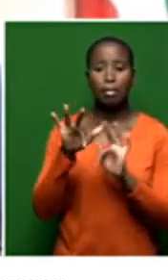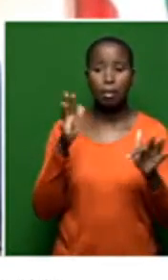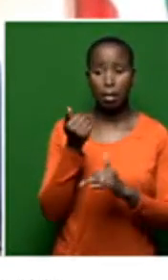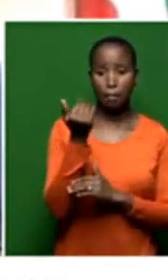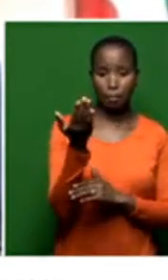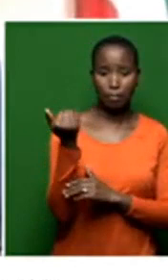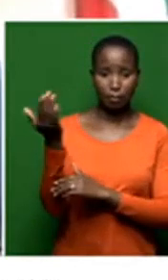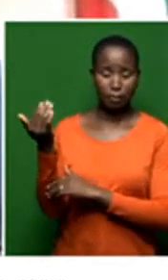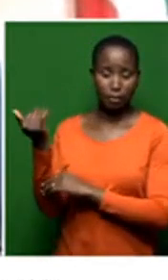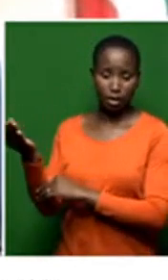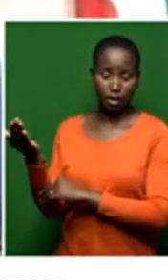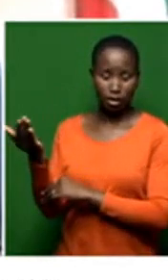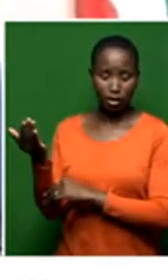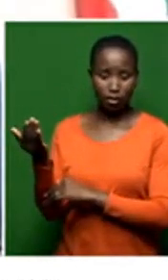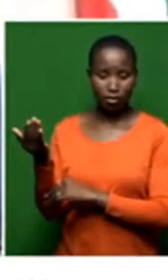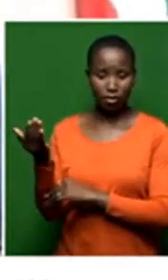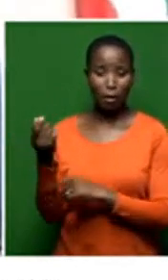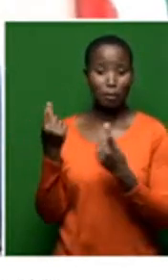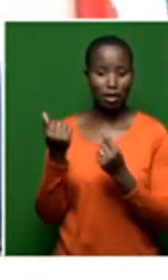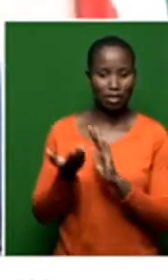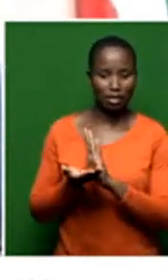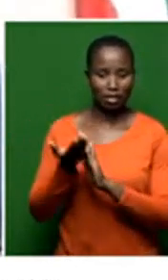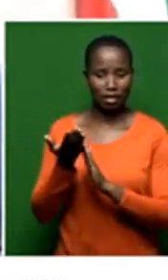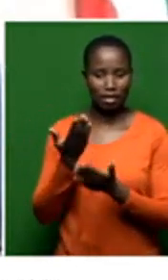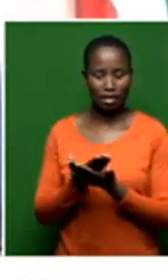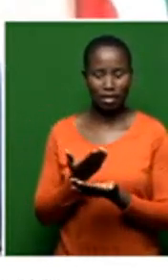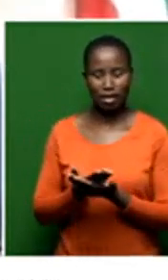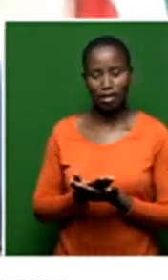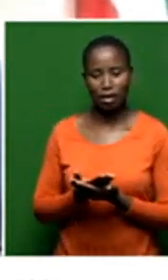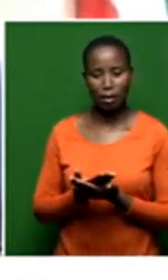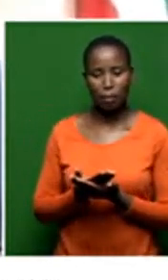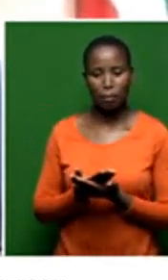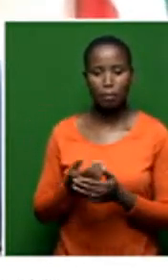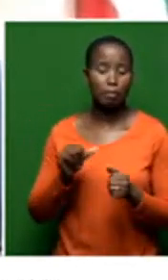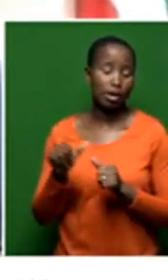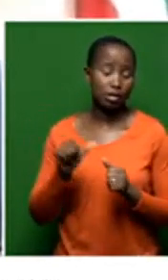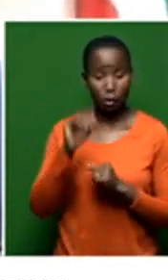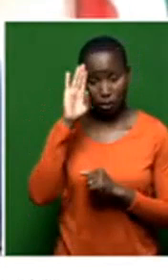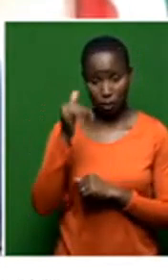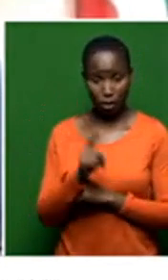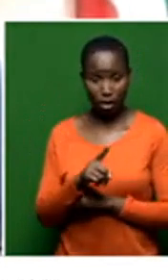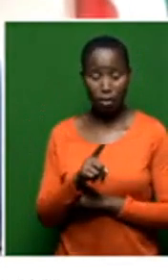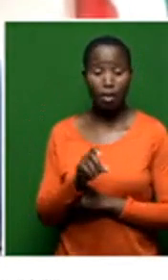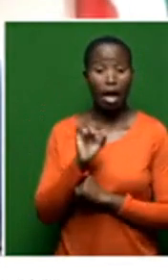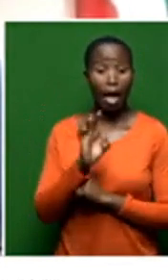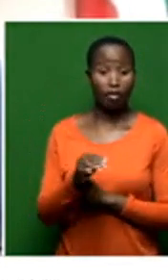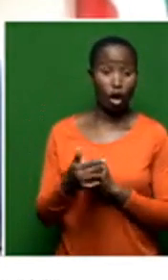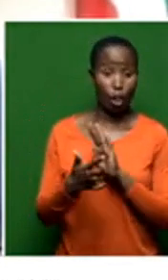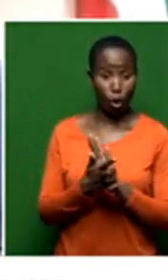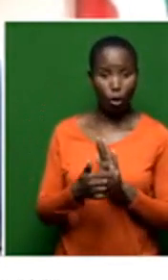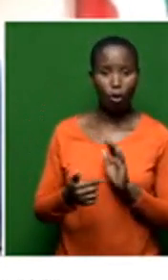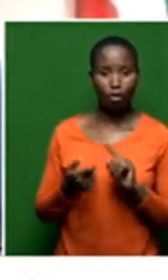and forth, the price might go up. I don't know to which figure, but at least we know, should all the lots be subscribed for